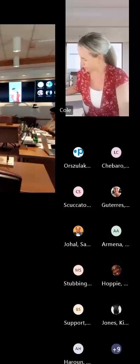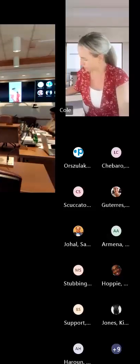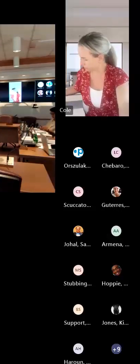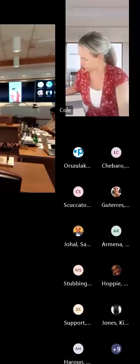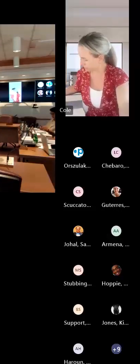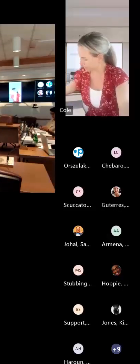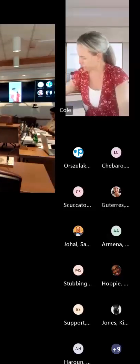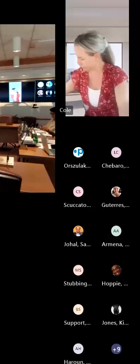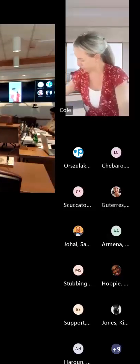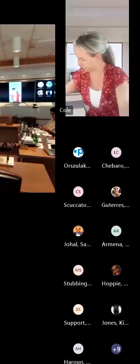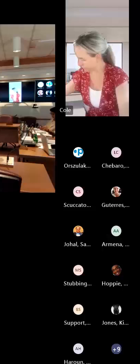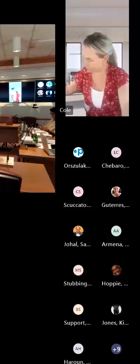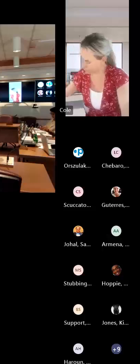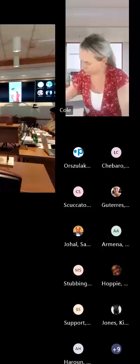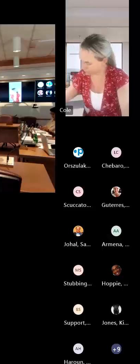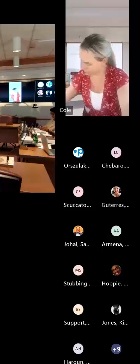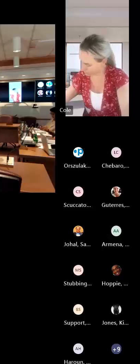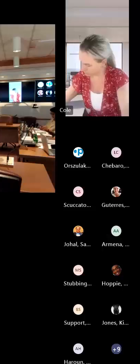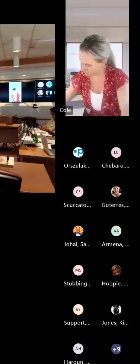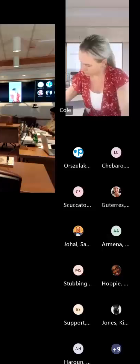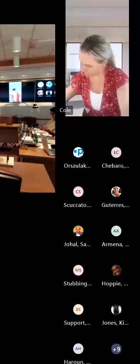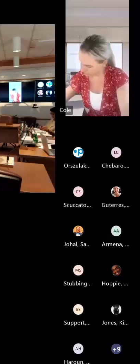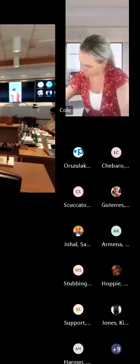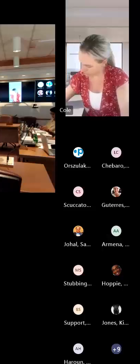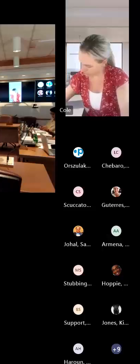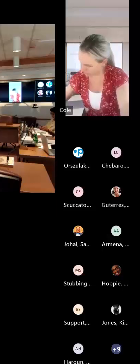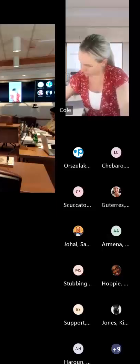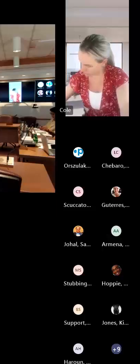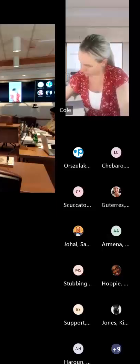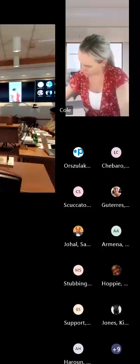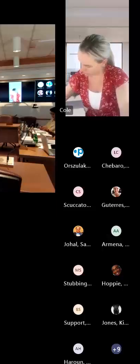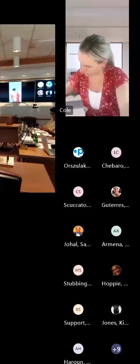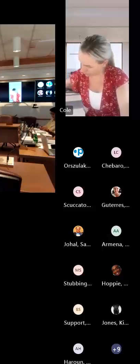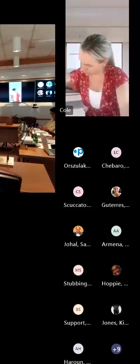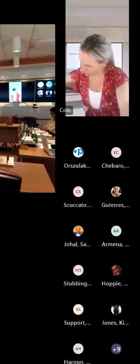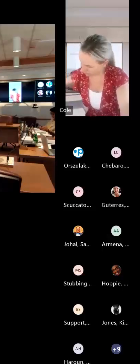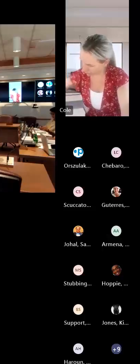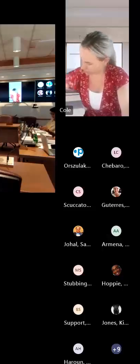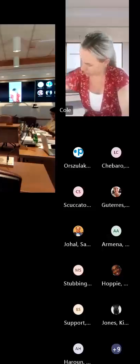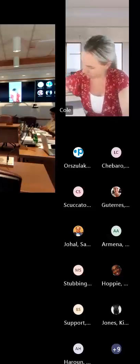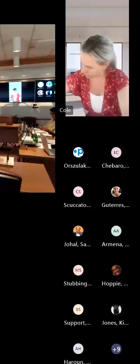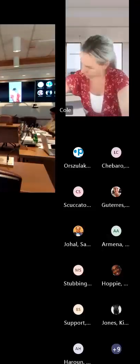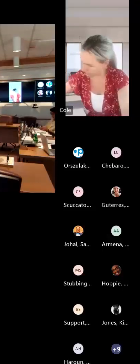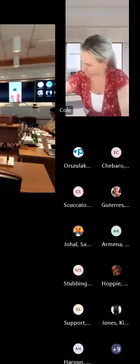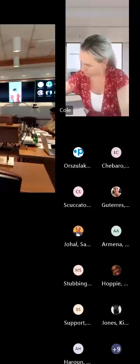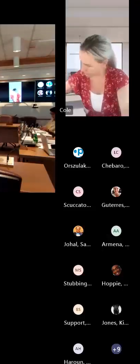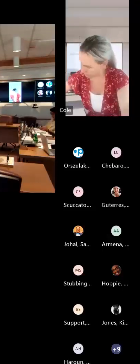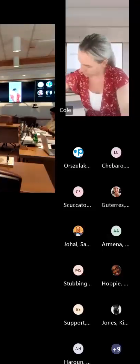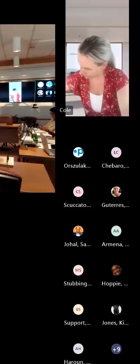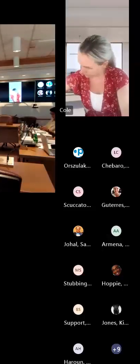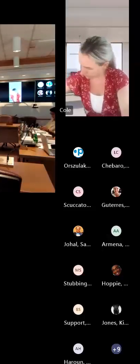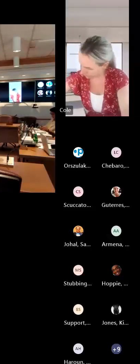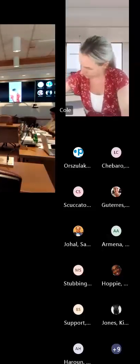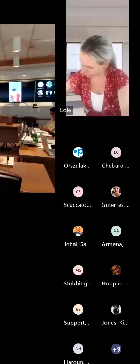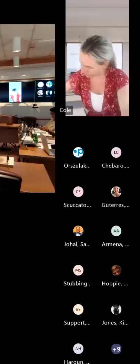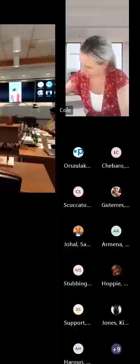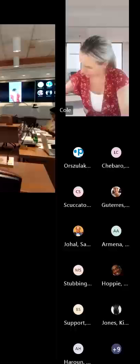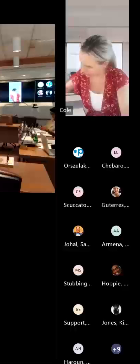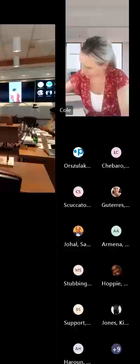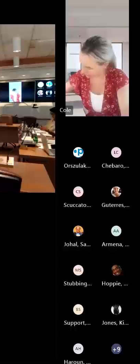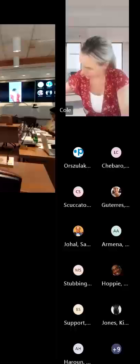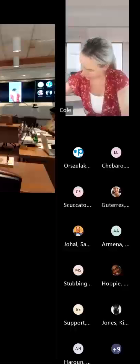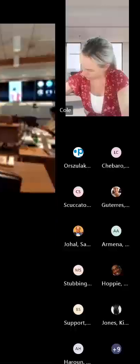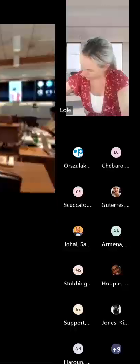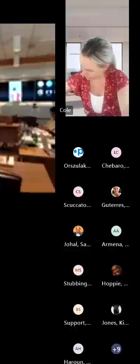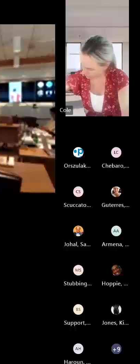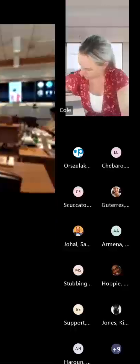item on the agenda is the item 6.2, presentation of the business cases by